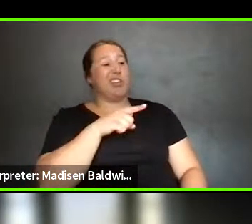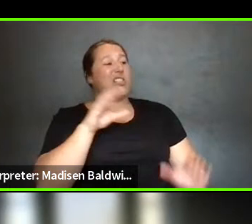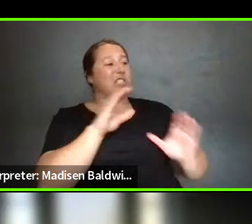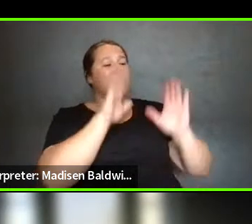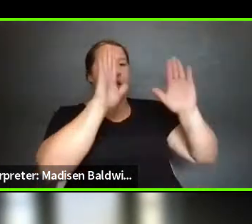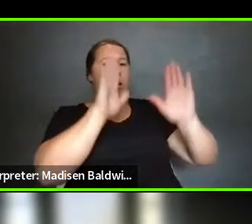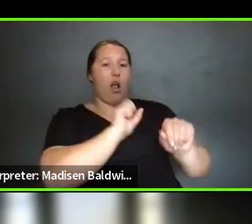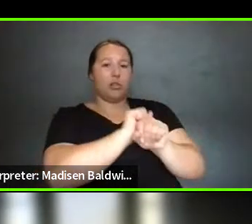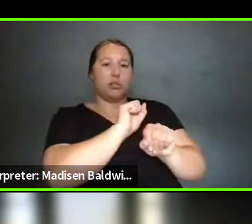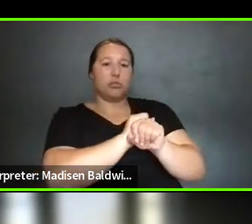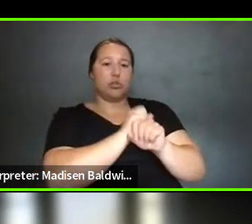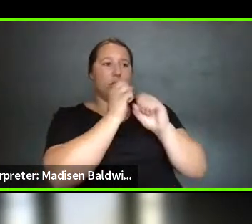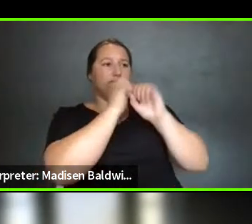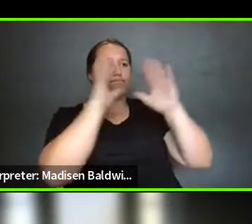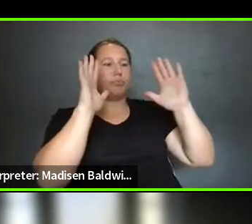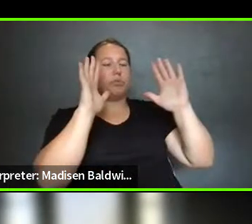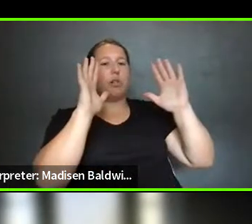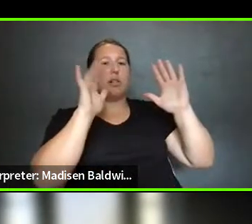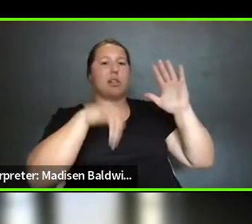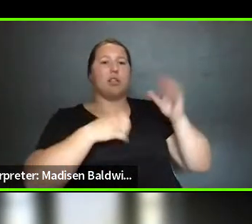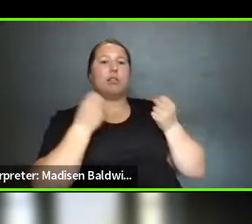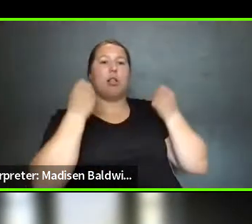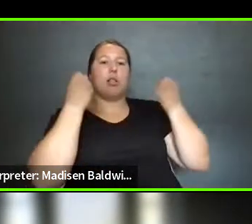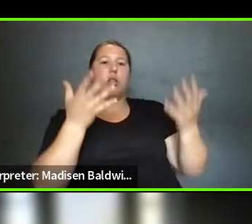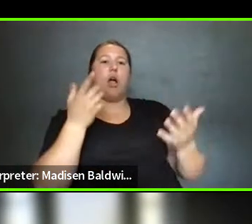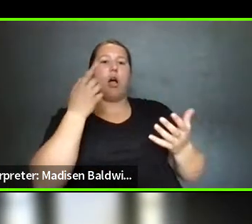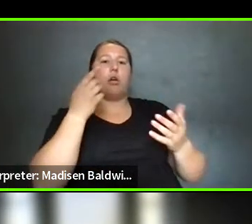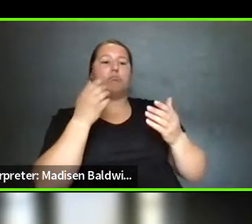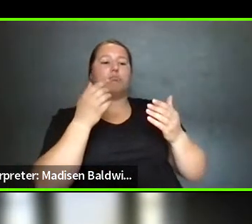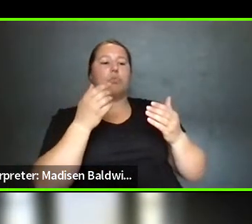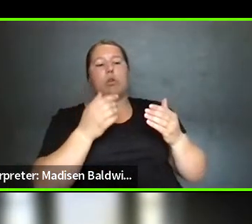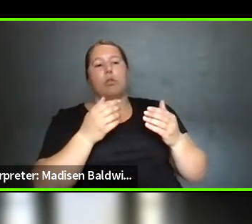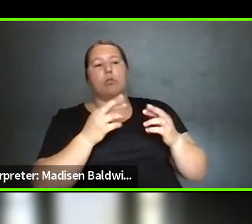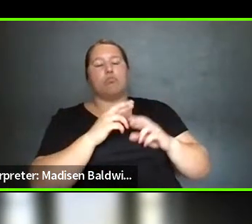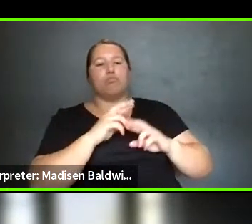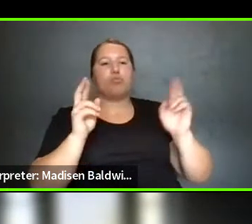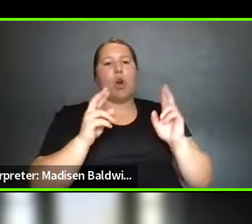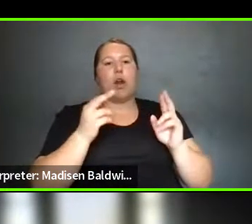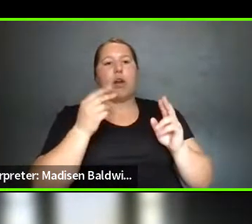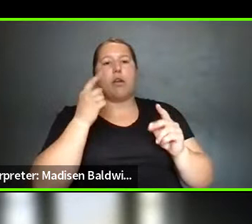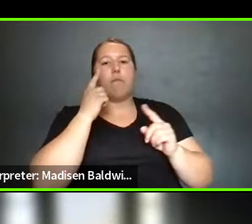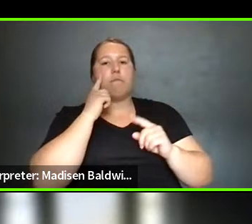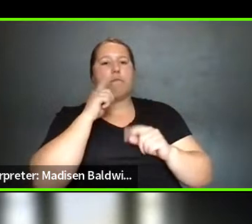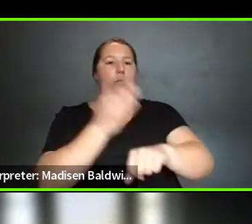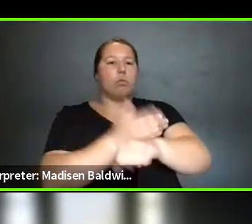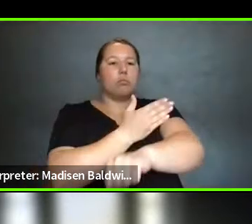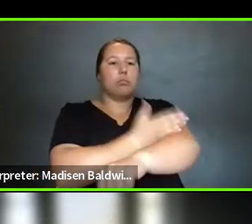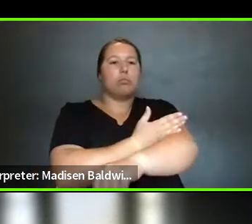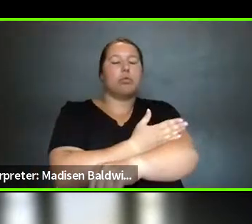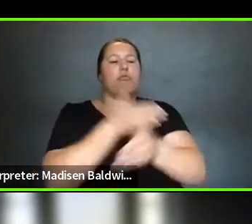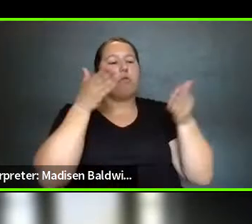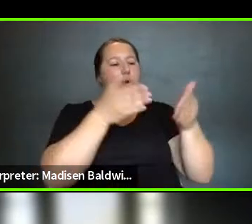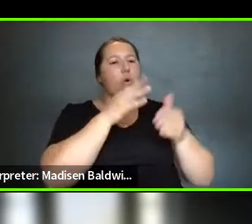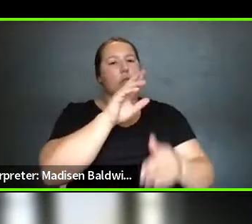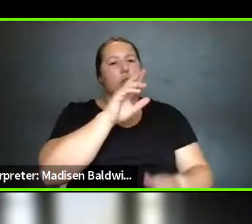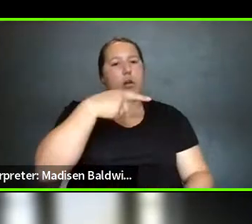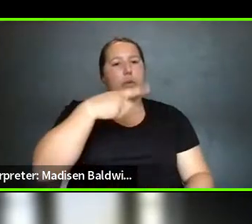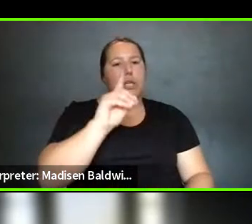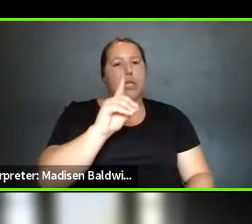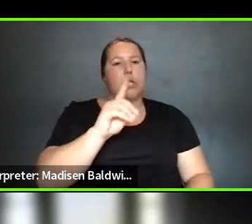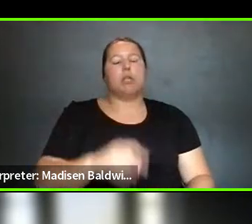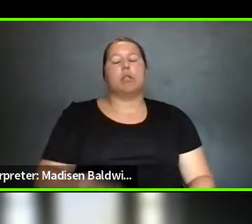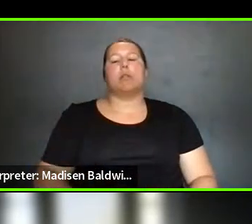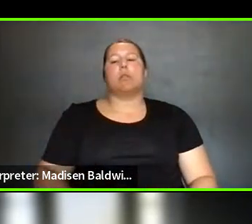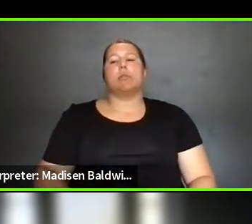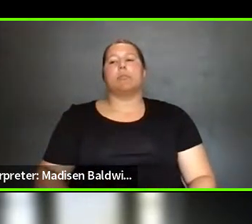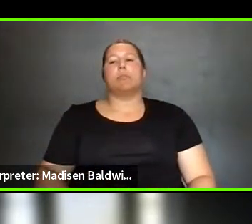job of making it clear that there's a lot of room for improvement in the way the city utilizes data, mostly with the focus on RPD. But